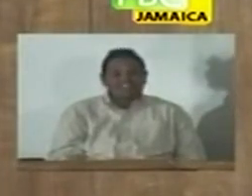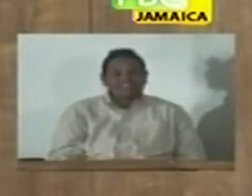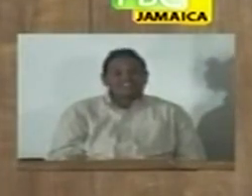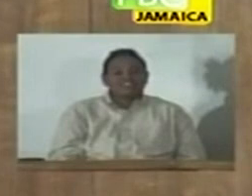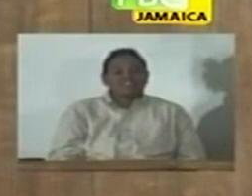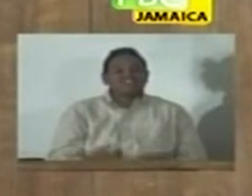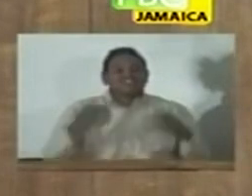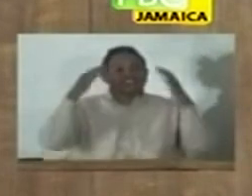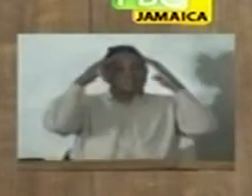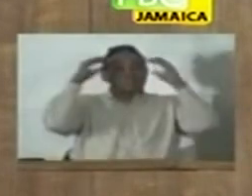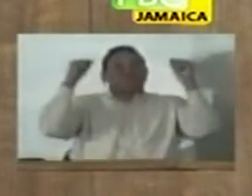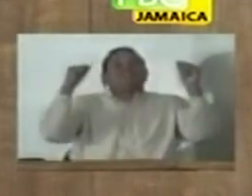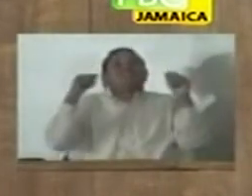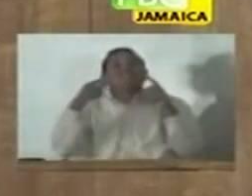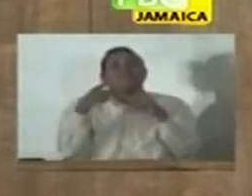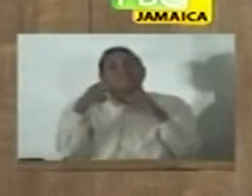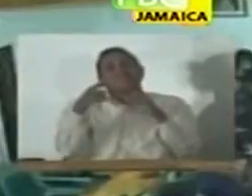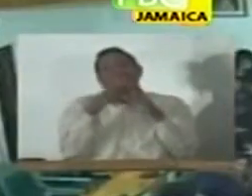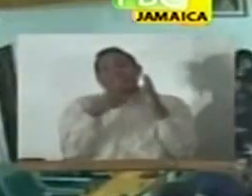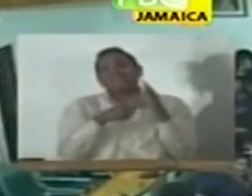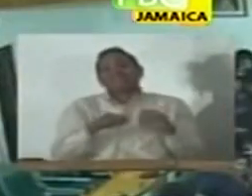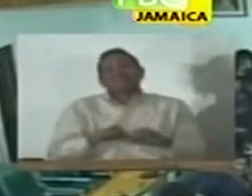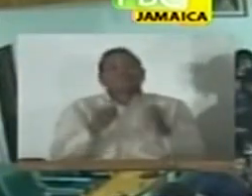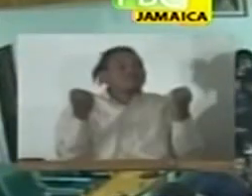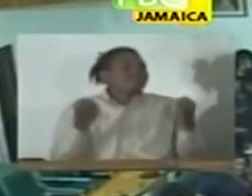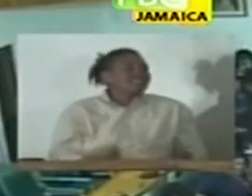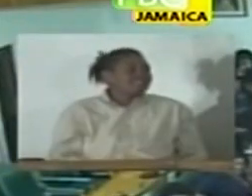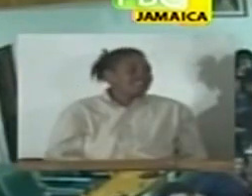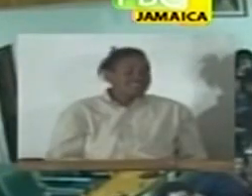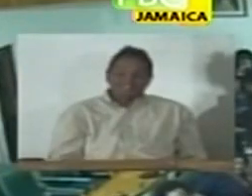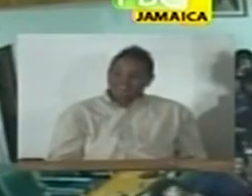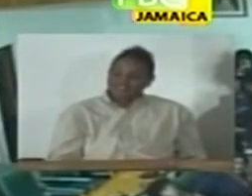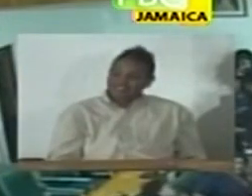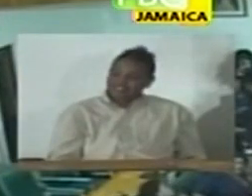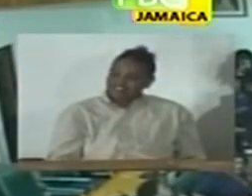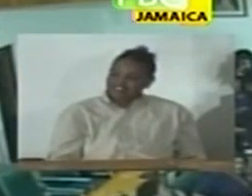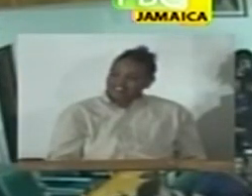how much time points of order are going to be raised here?